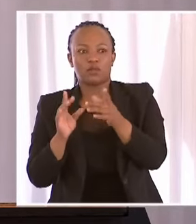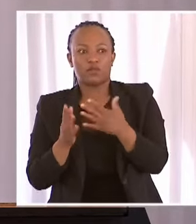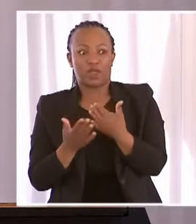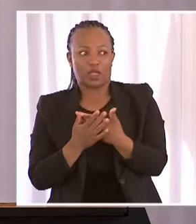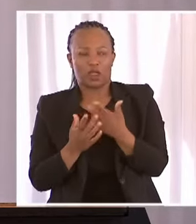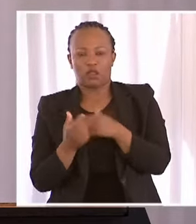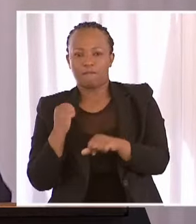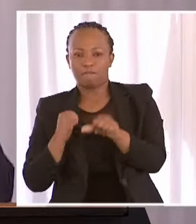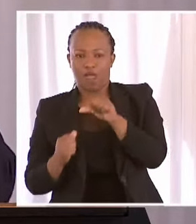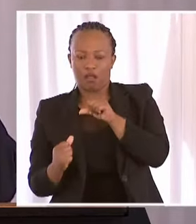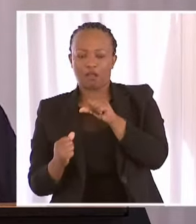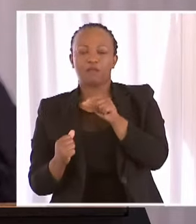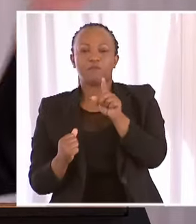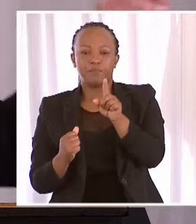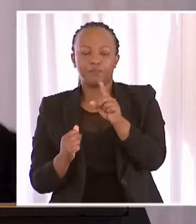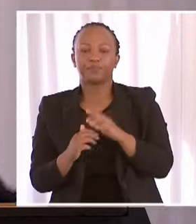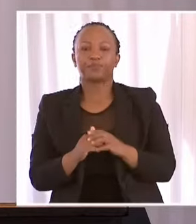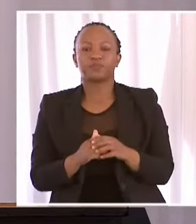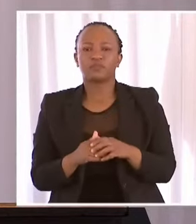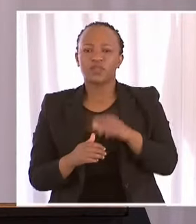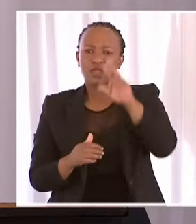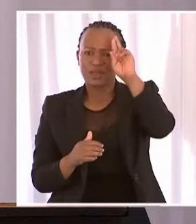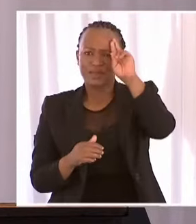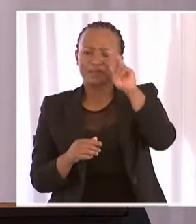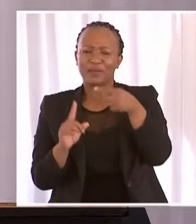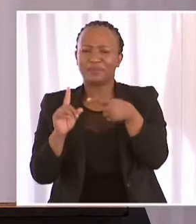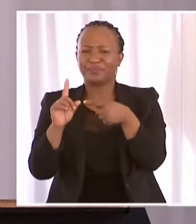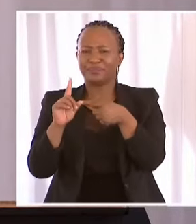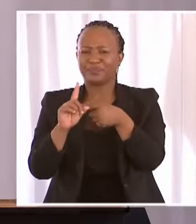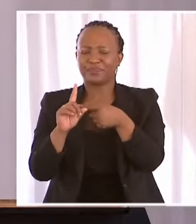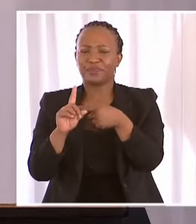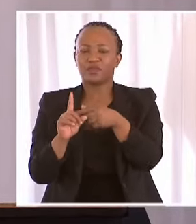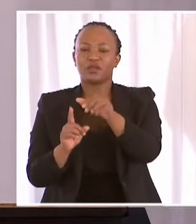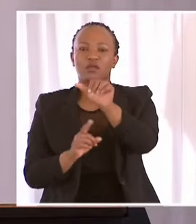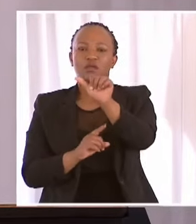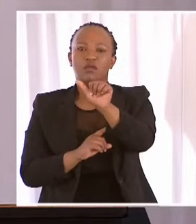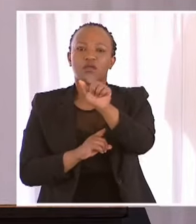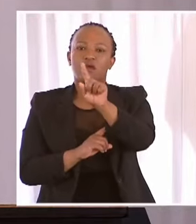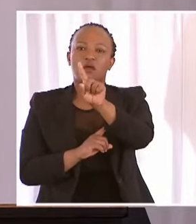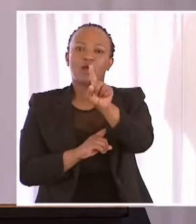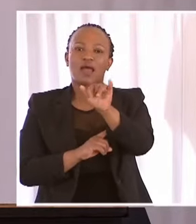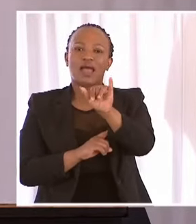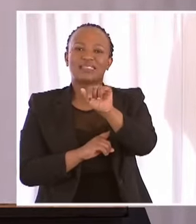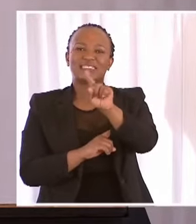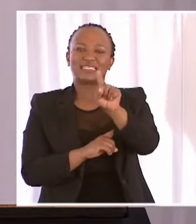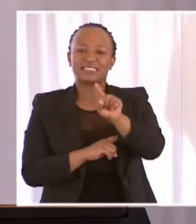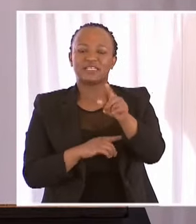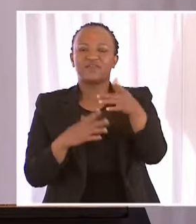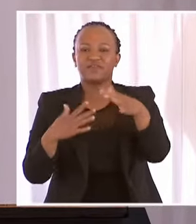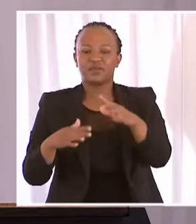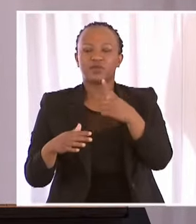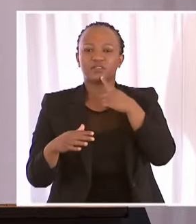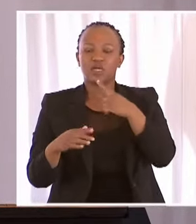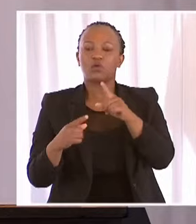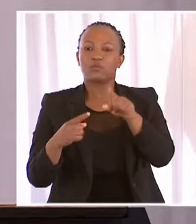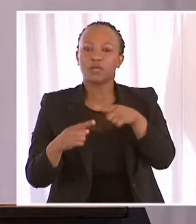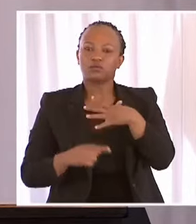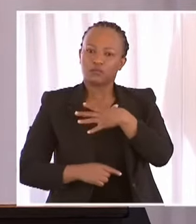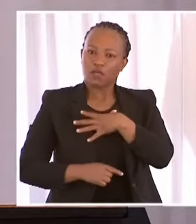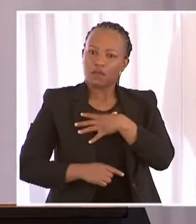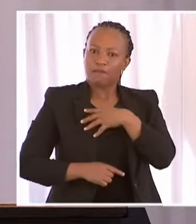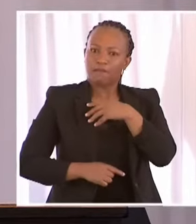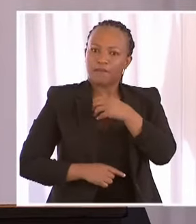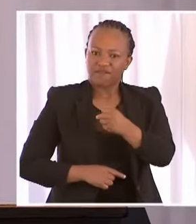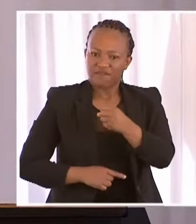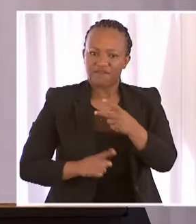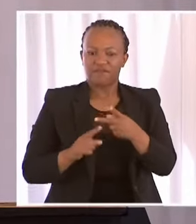end. But we remember all the things that Comrade Waleli had to say, his courage, dedication, selflessness in